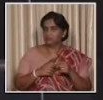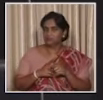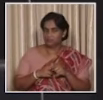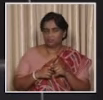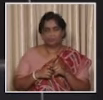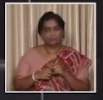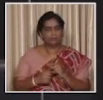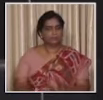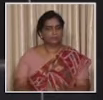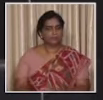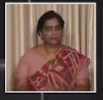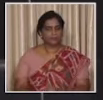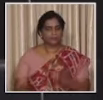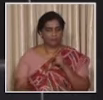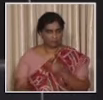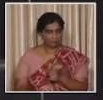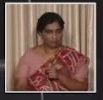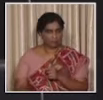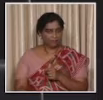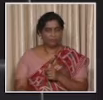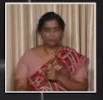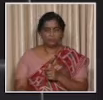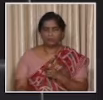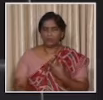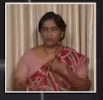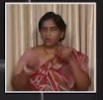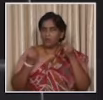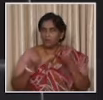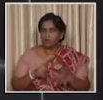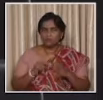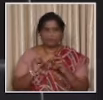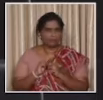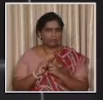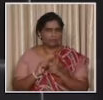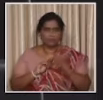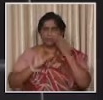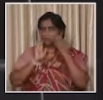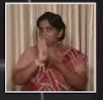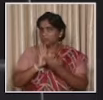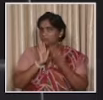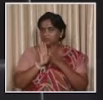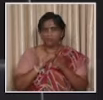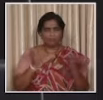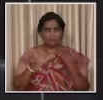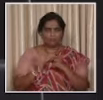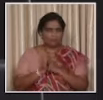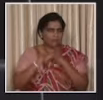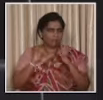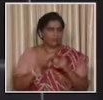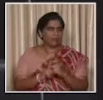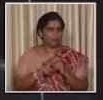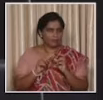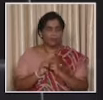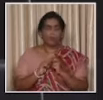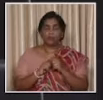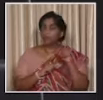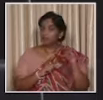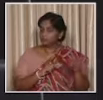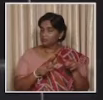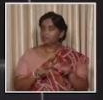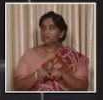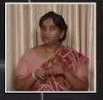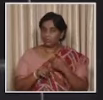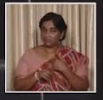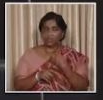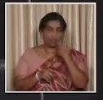these plaster solutions to very serious problems. Similarly, we had a problem even in the Kalutara